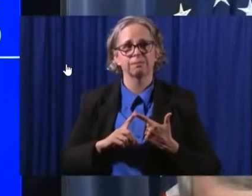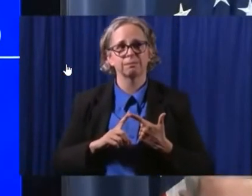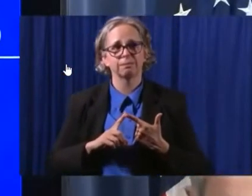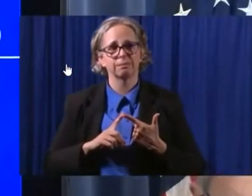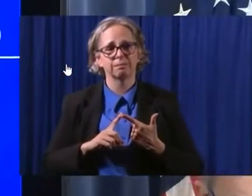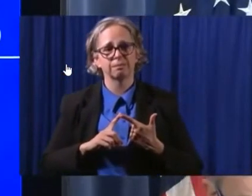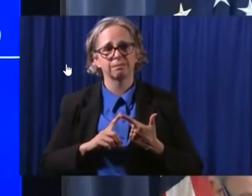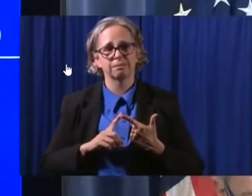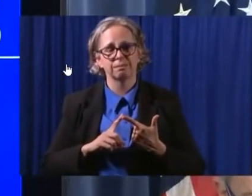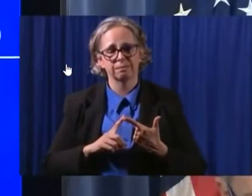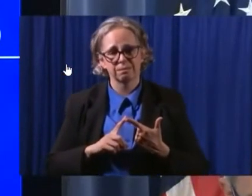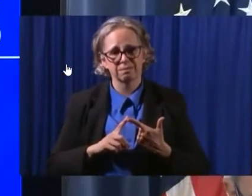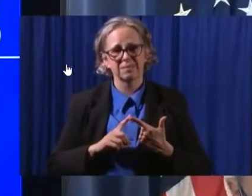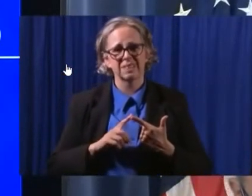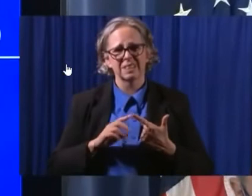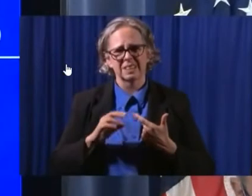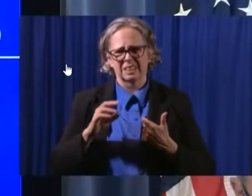they're doing,